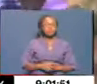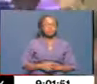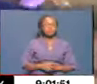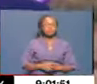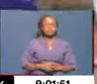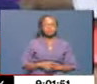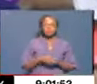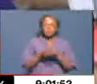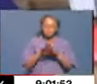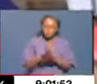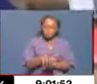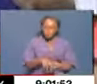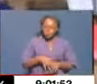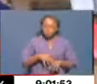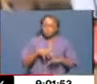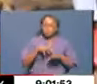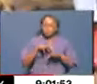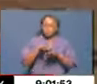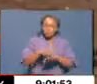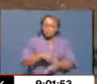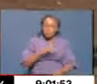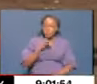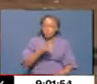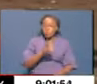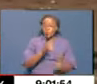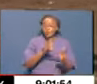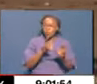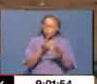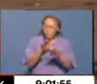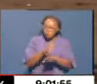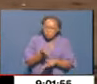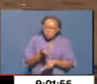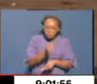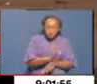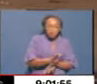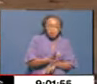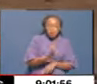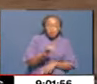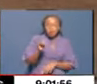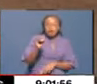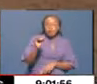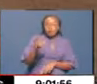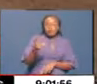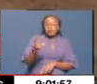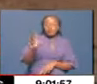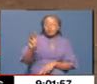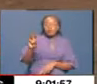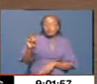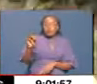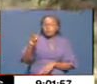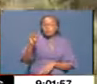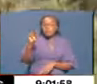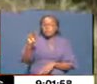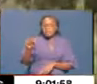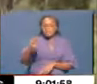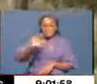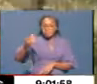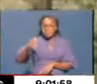Slowly but sure, normalcy is returning in Ol-Moran town after days of banditry attacks.